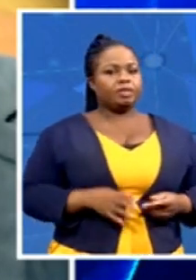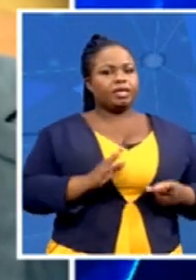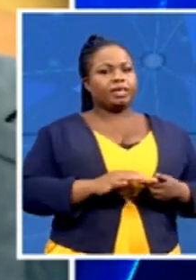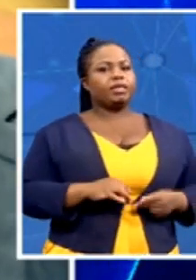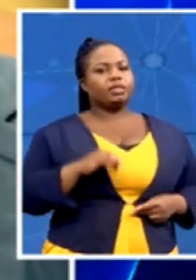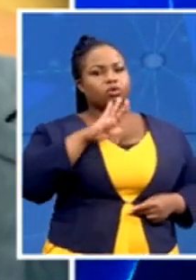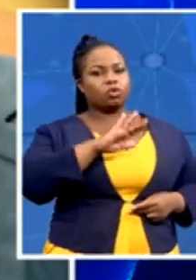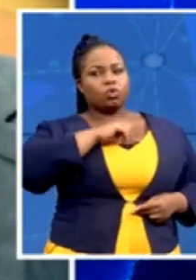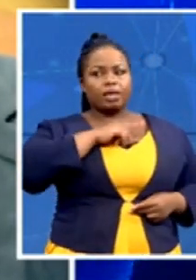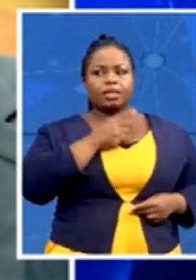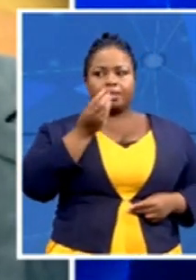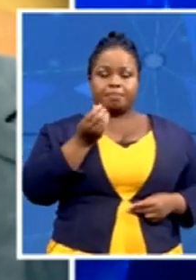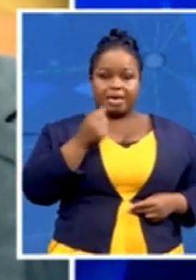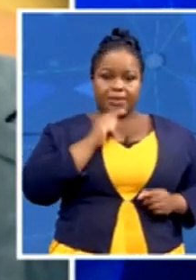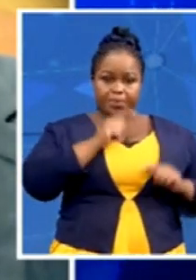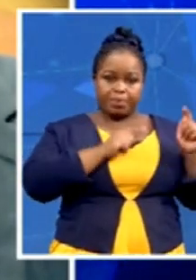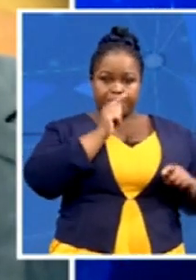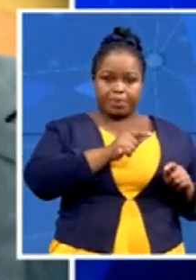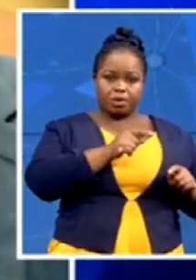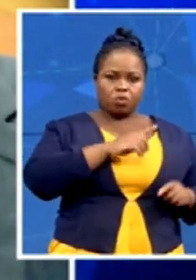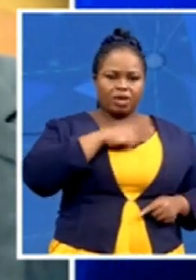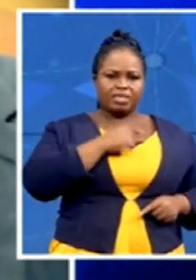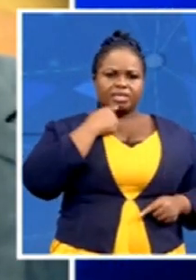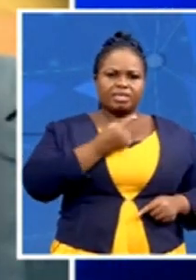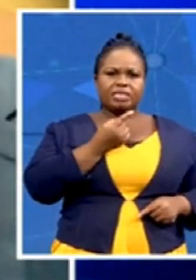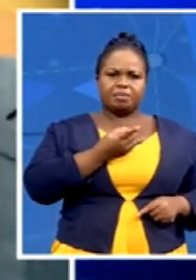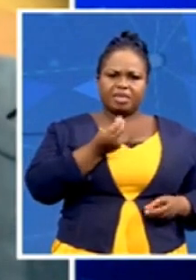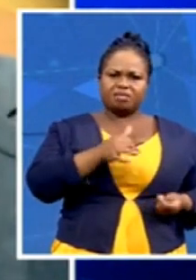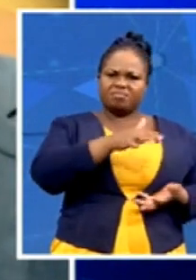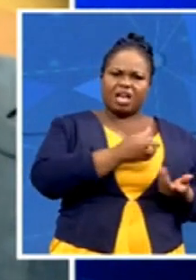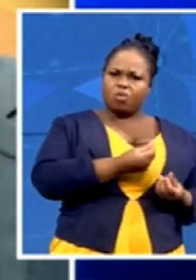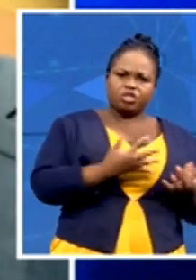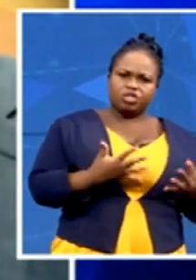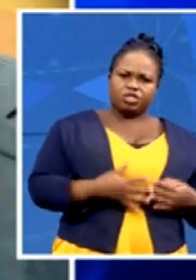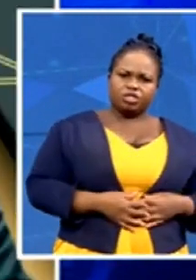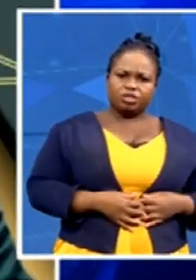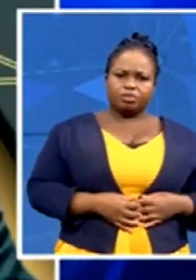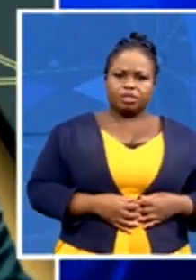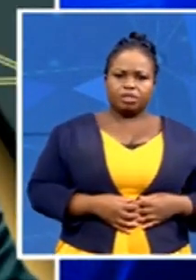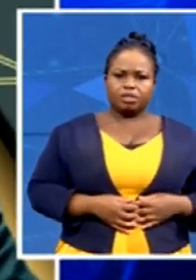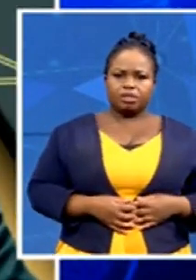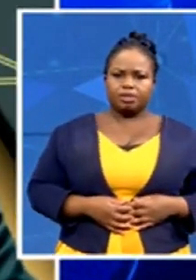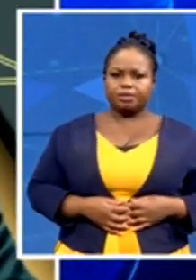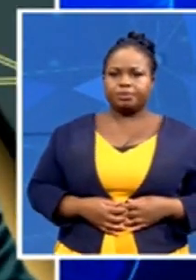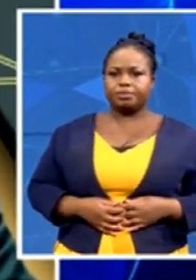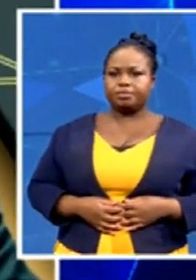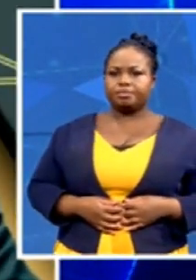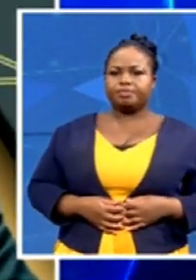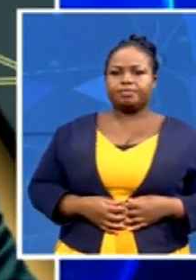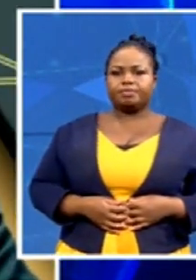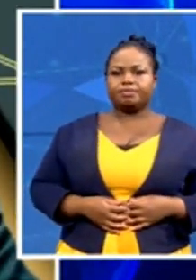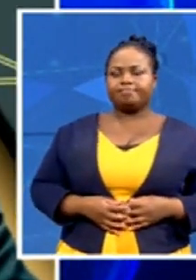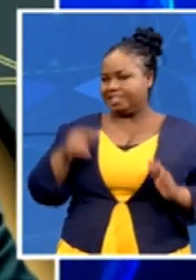of, embezzling need to be recovered. And how much is that? Yes, we are not going to get into that detail because the matter is